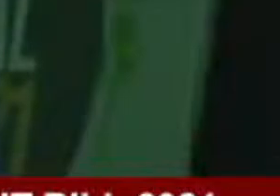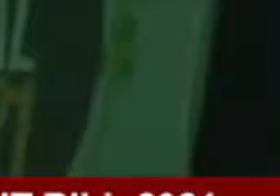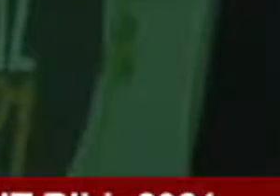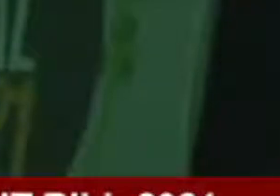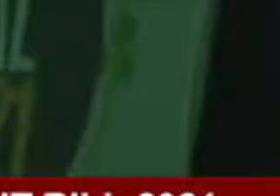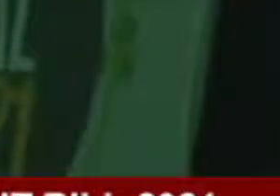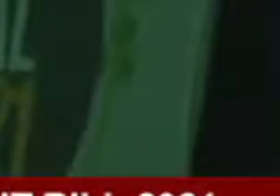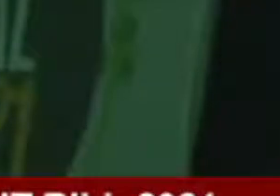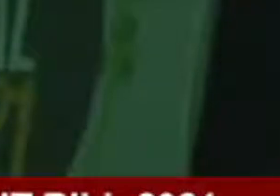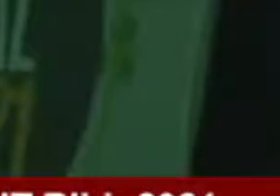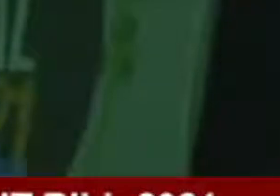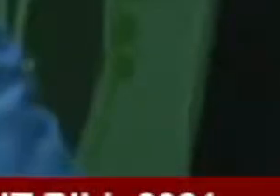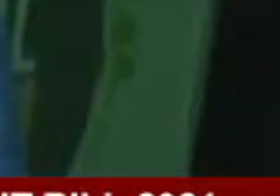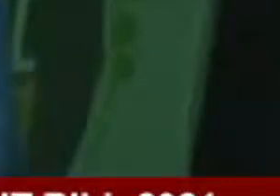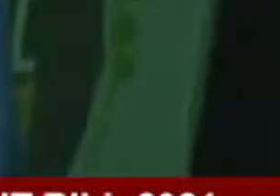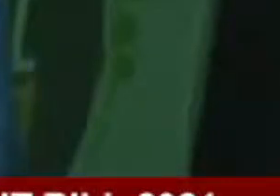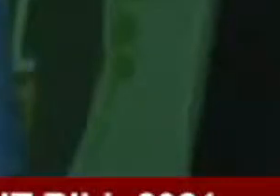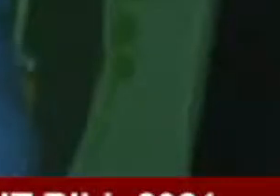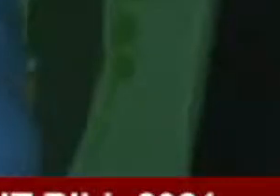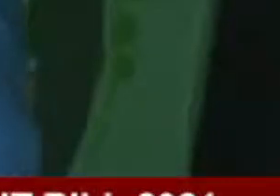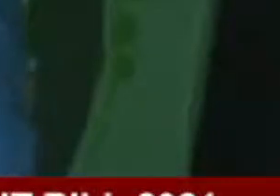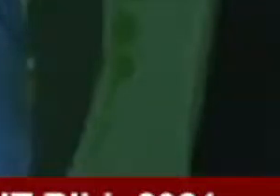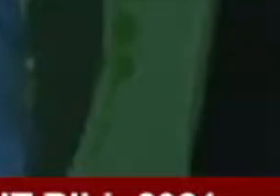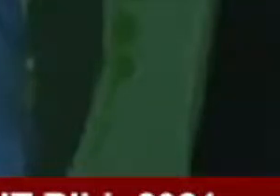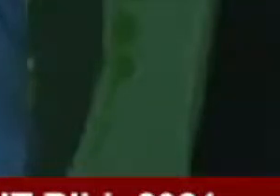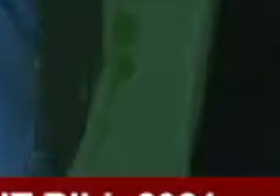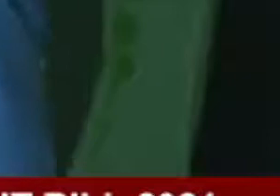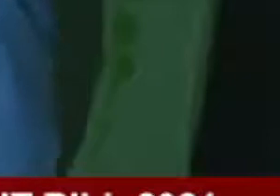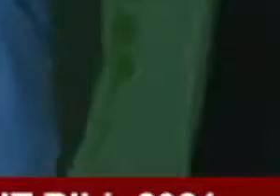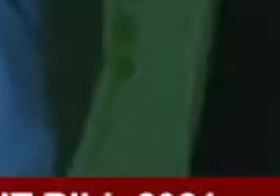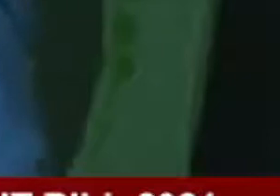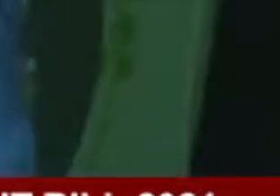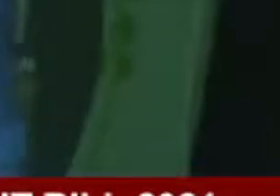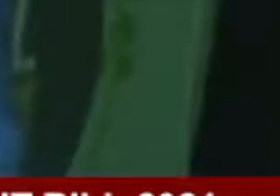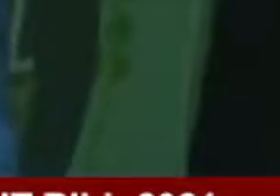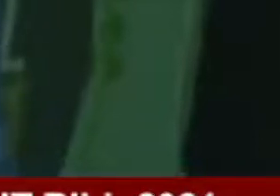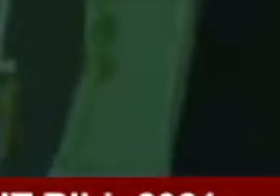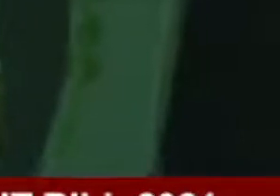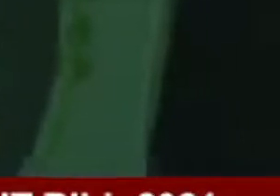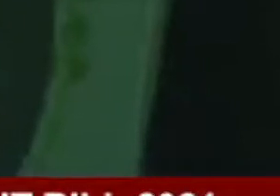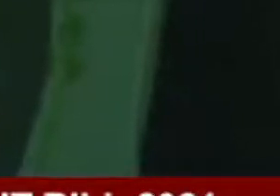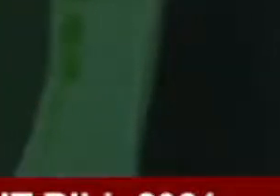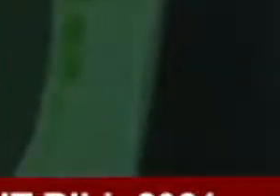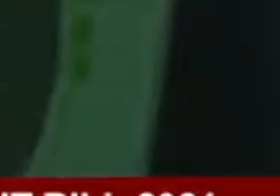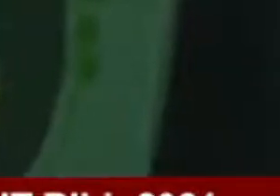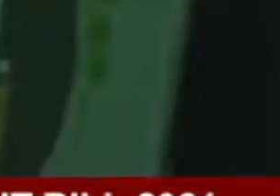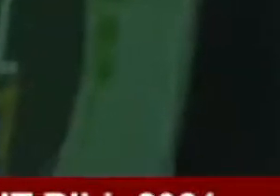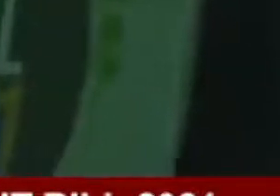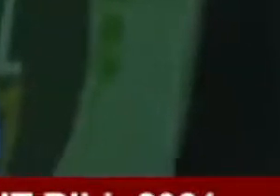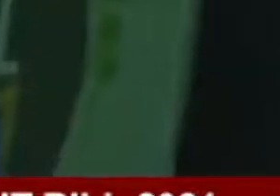say we can and we will. The nation apologizes to you and your friends for the